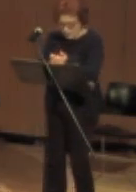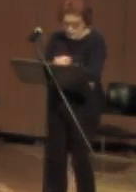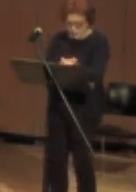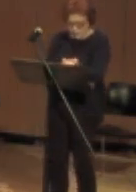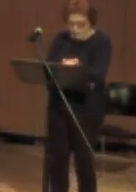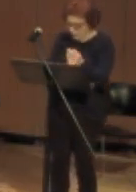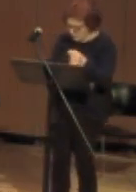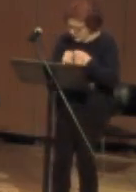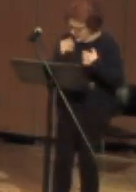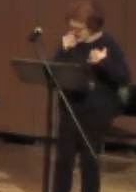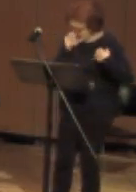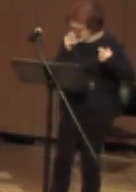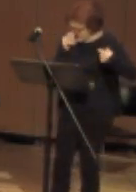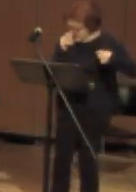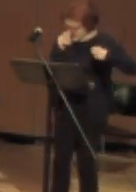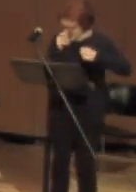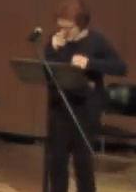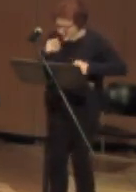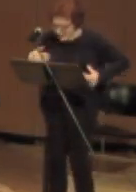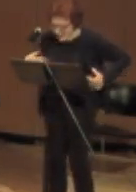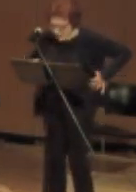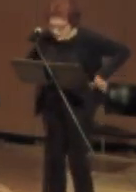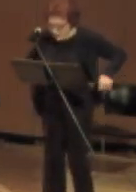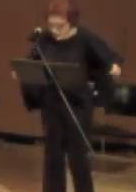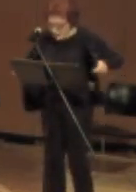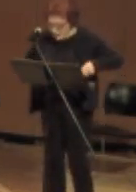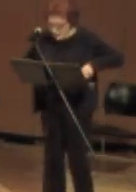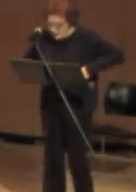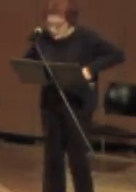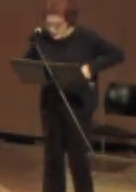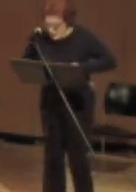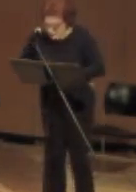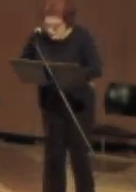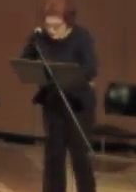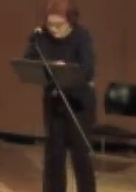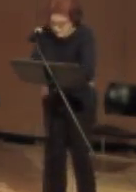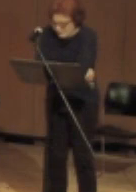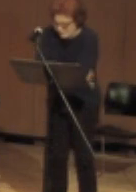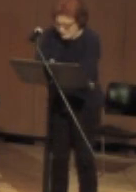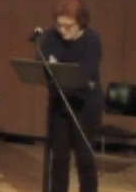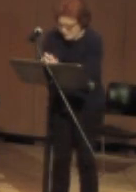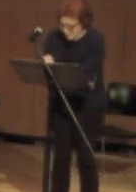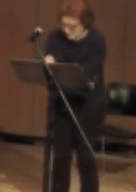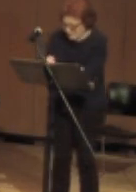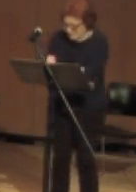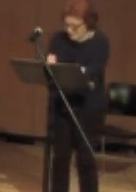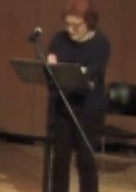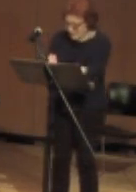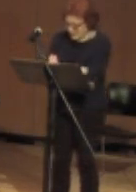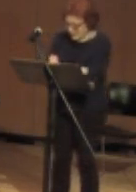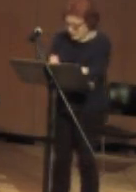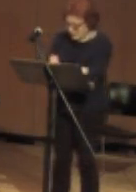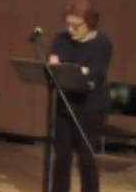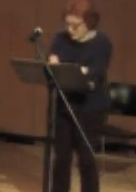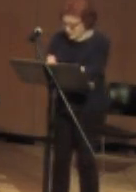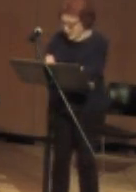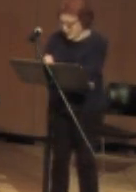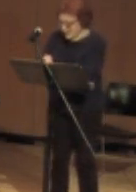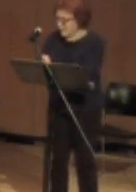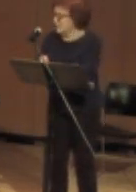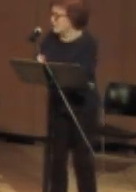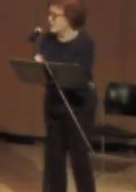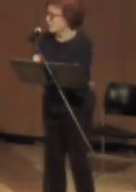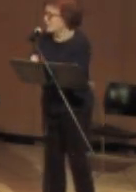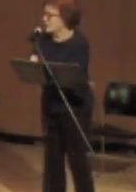oh no he should have been here by now she goes over to the window looks out and then looks towards the older woman I'm a little cold do you